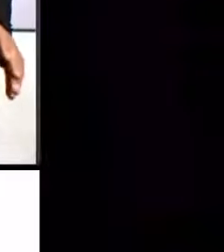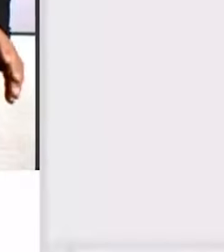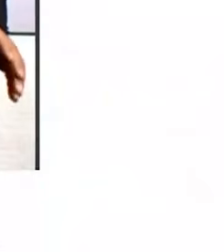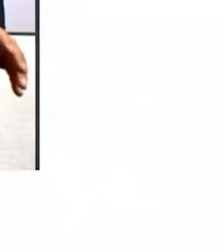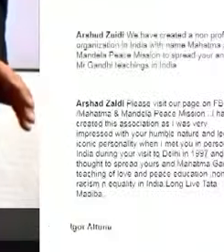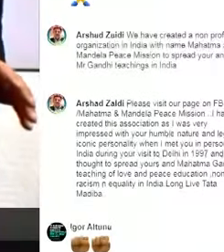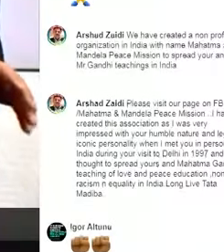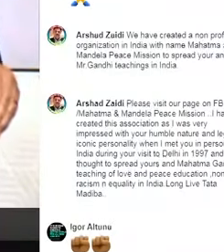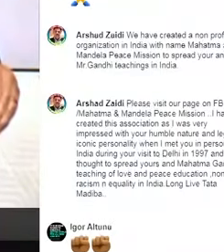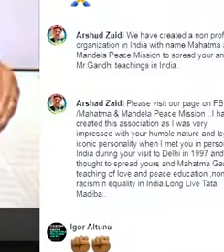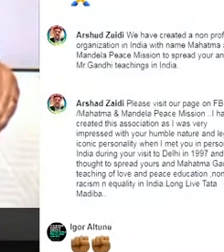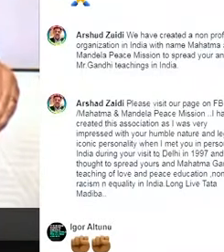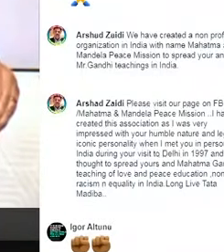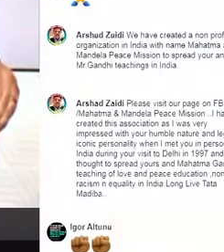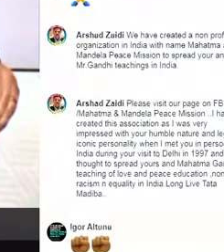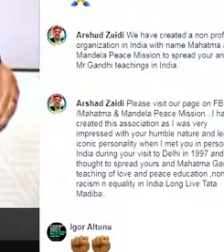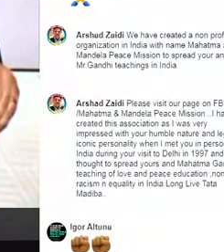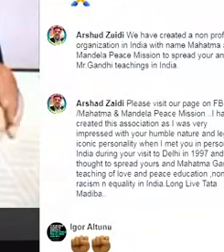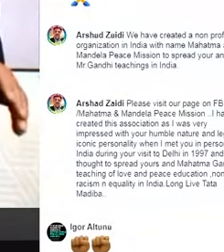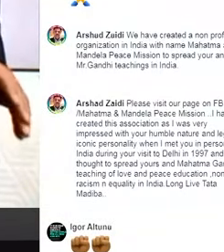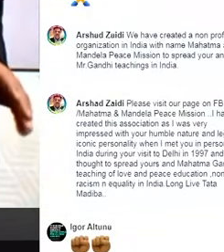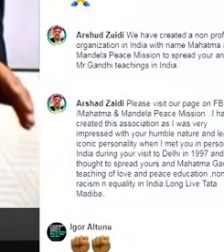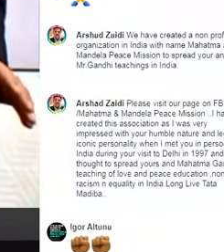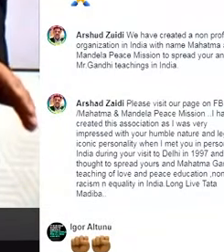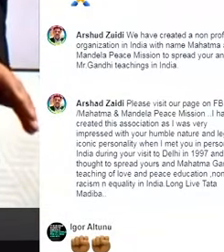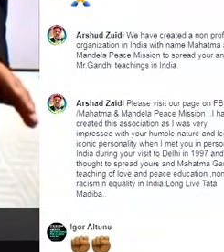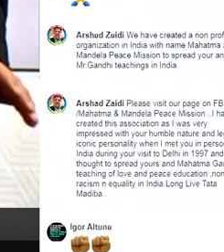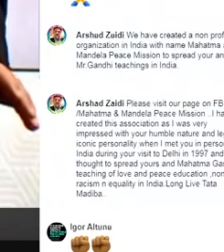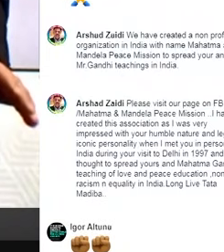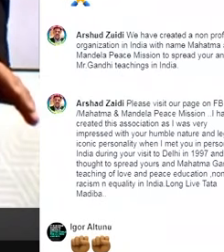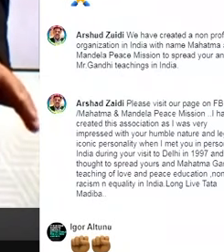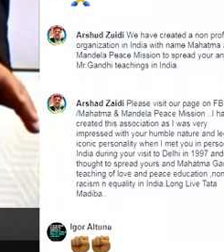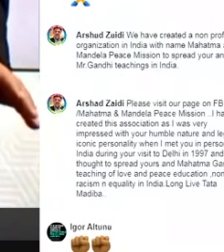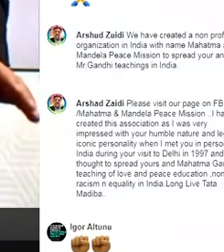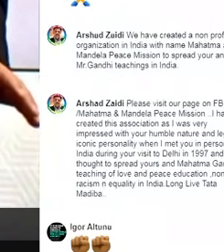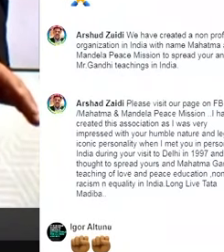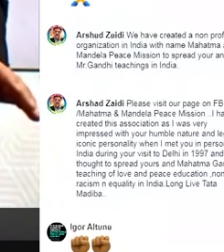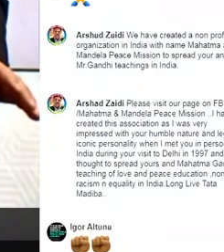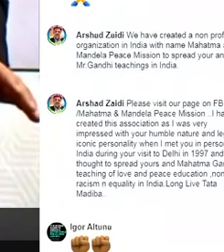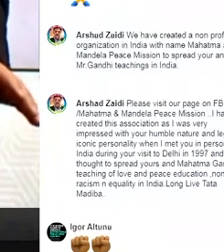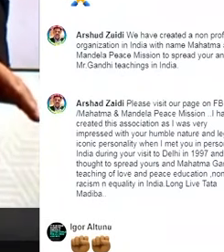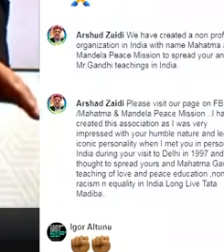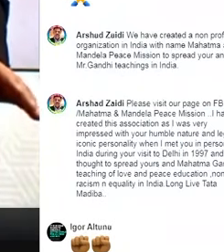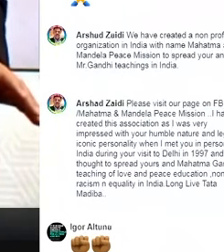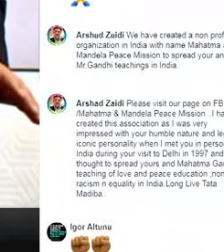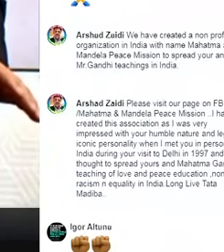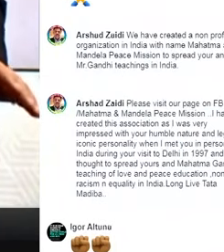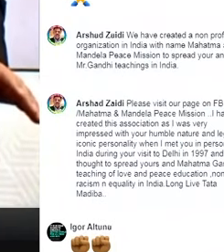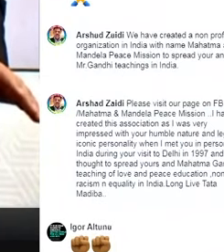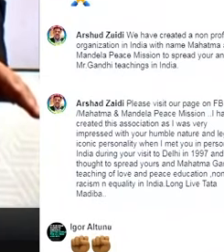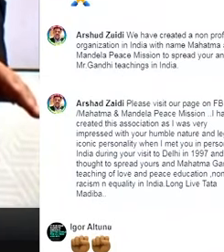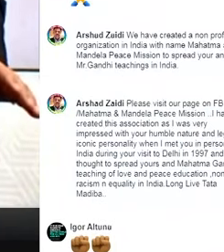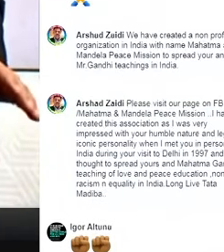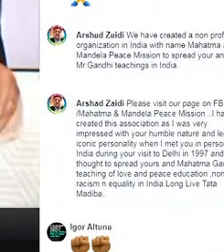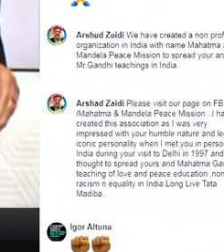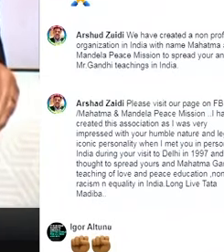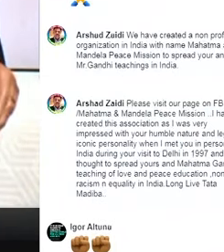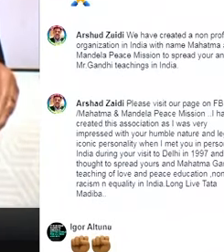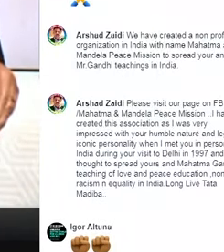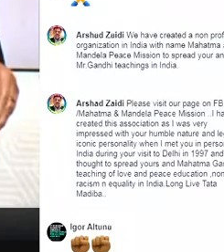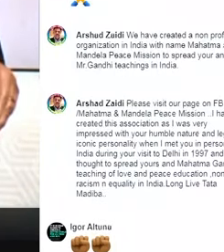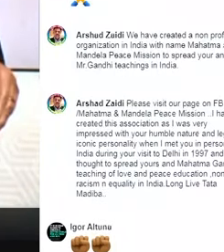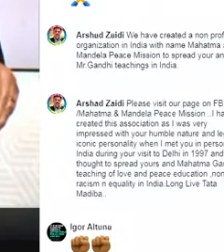Inequality defines our time. More than 70% of the world's people are living with rising income and wealth